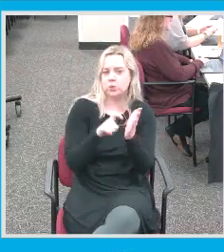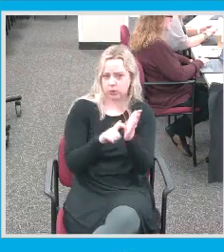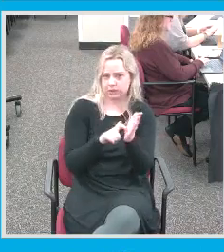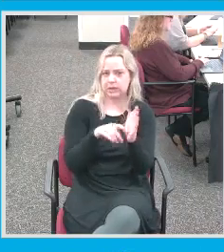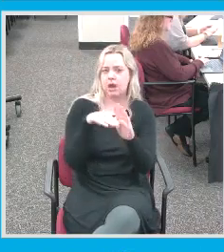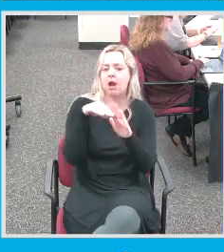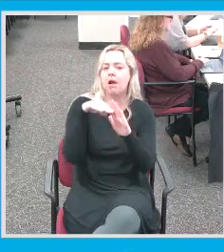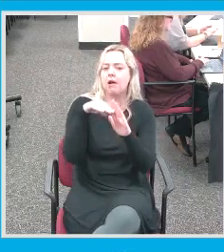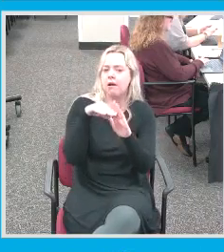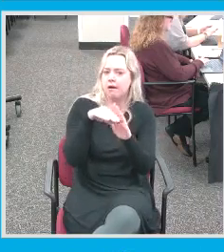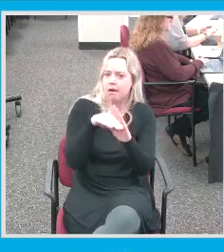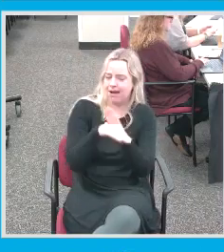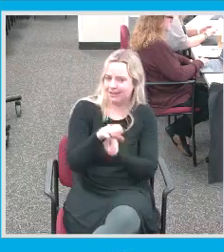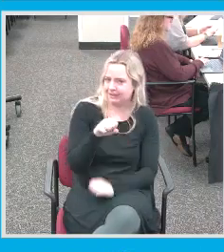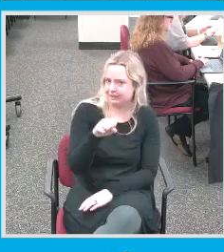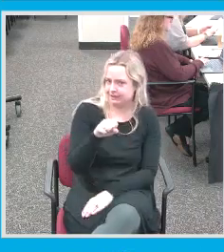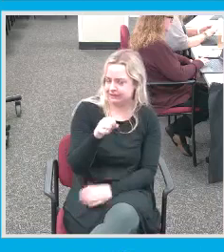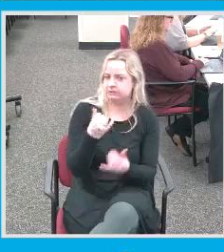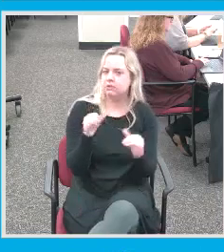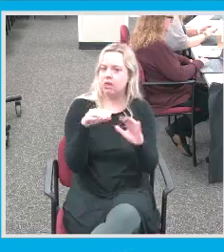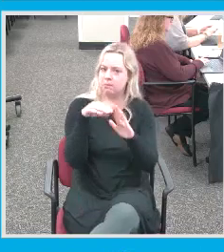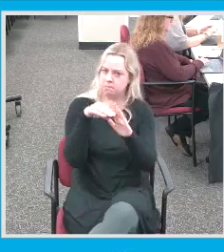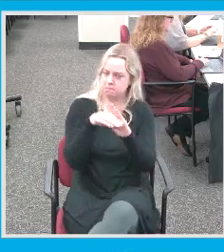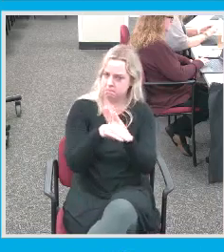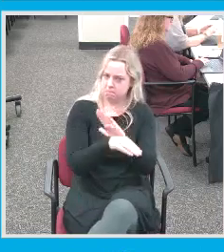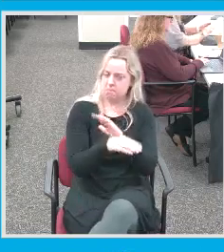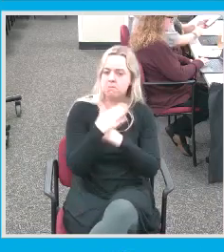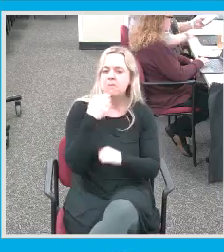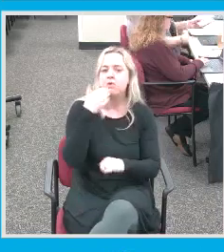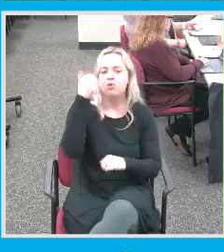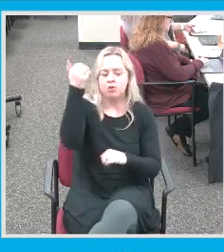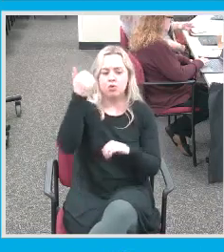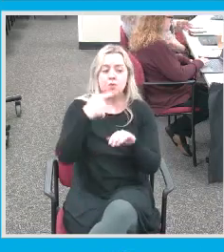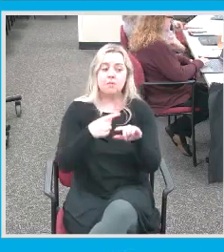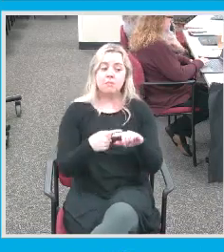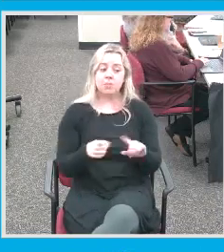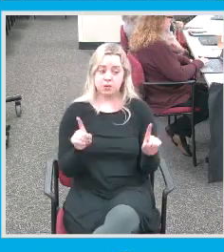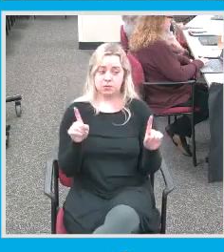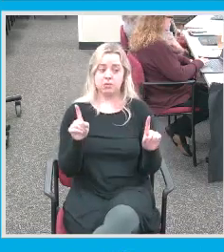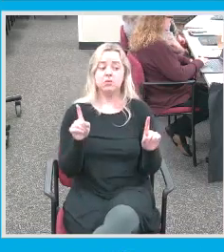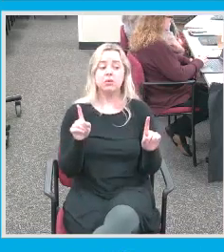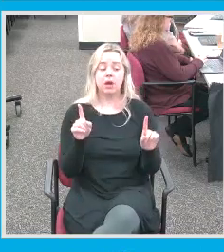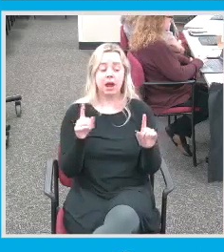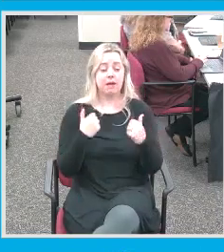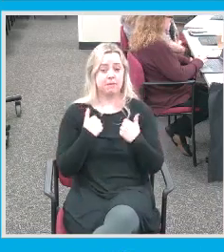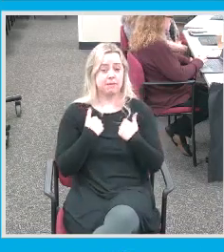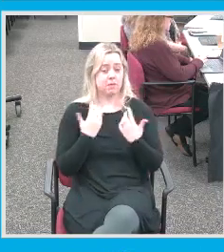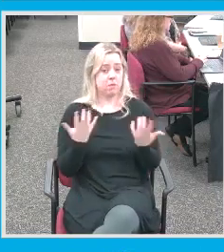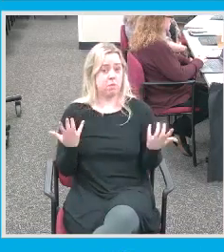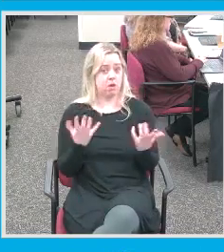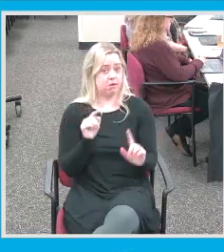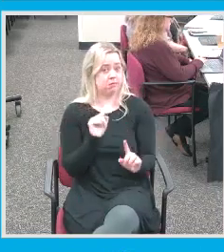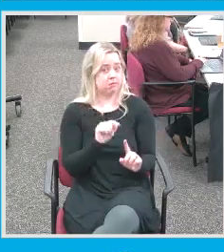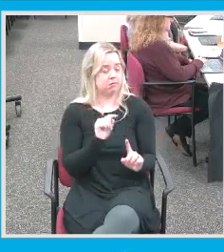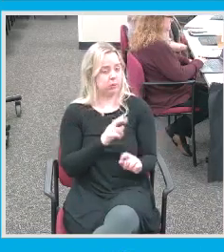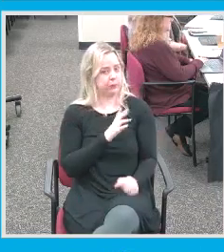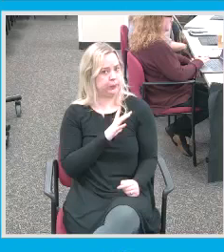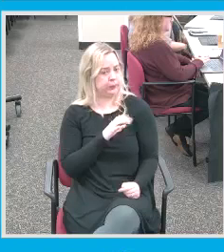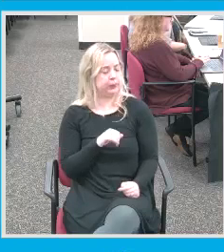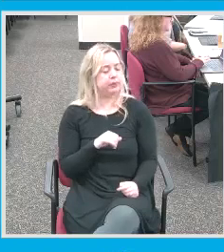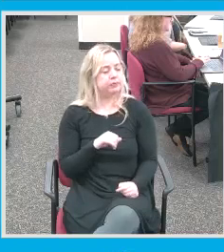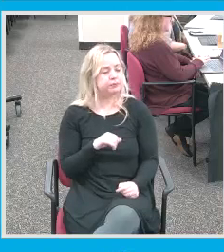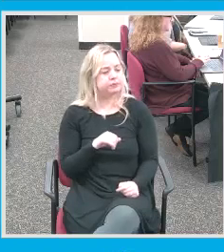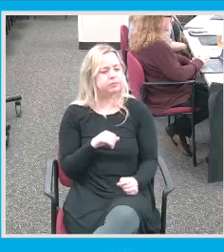don't have that local data. But one thing that we do have that I feel is very promising, and it's part of our